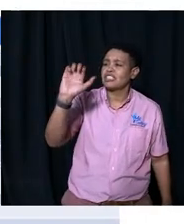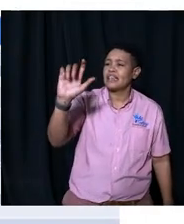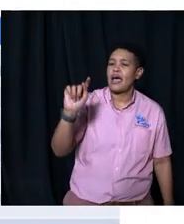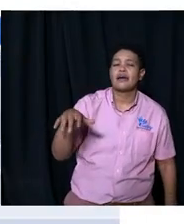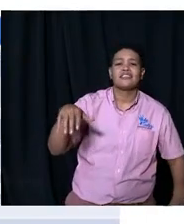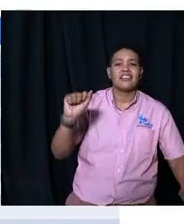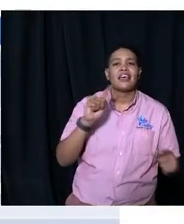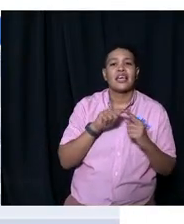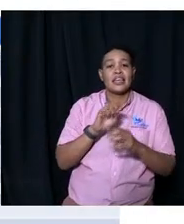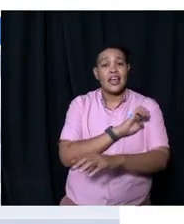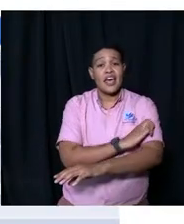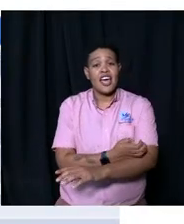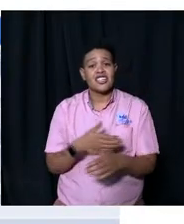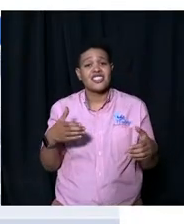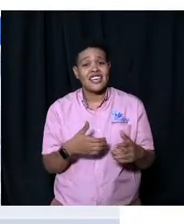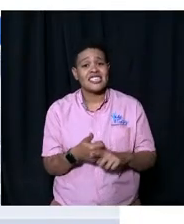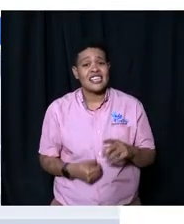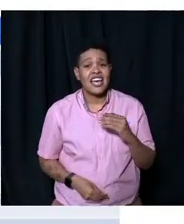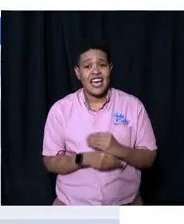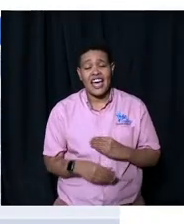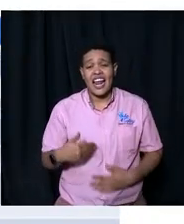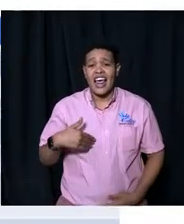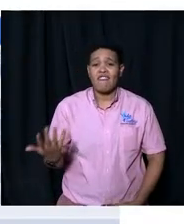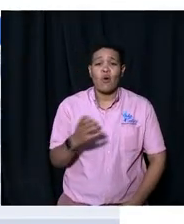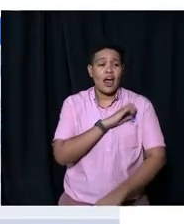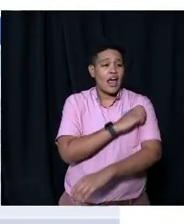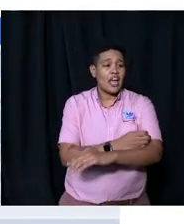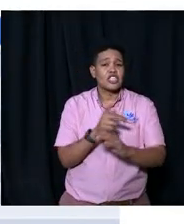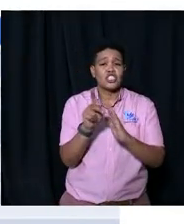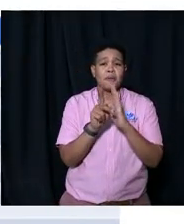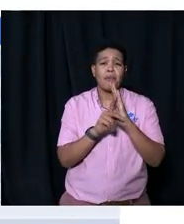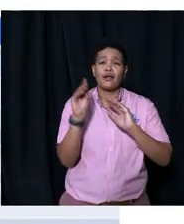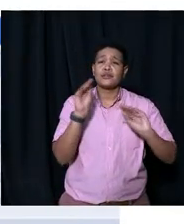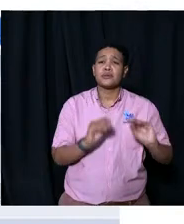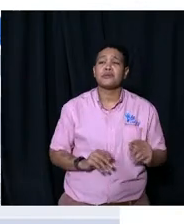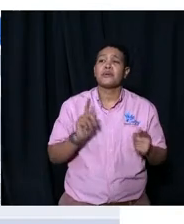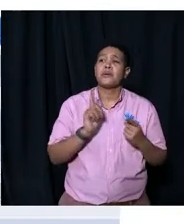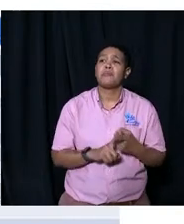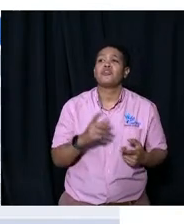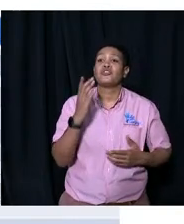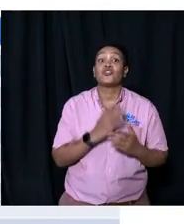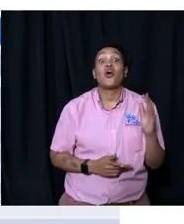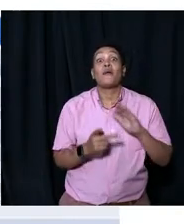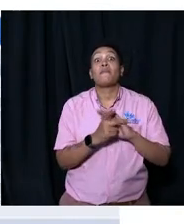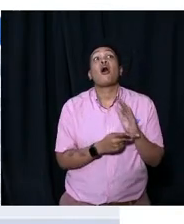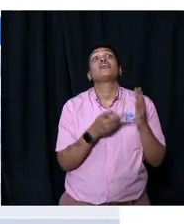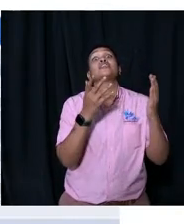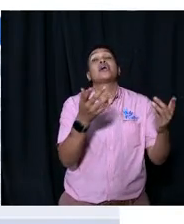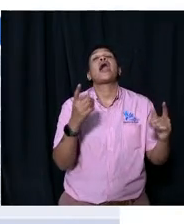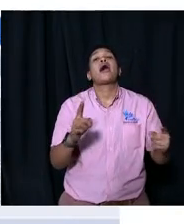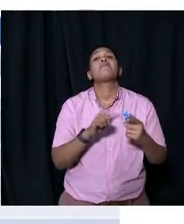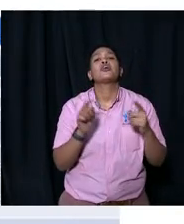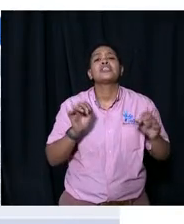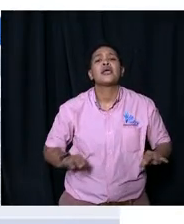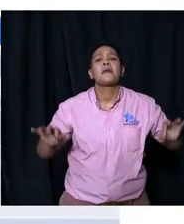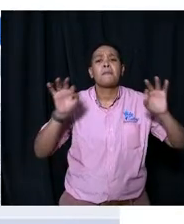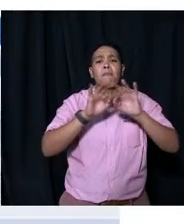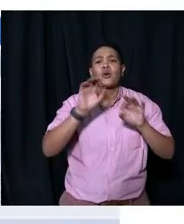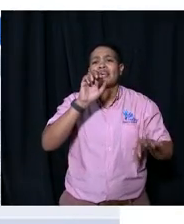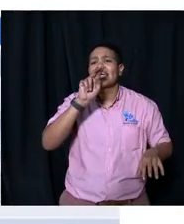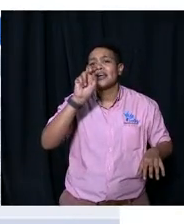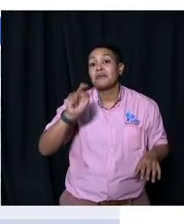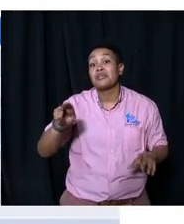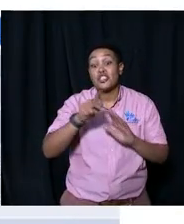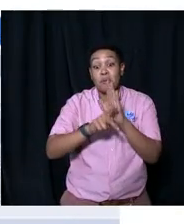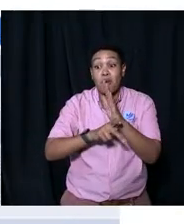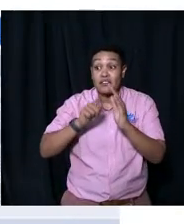the energy sector, of course, there's the National Energy Policy and five of its sub-policies, and importantly, the Emissions Policy Framework